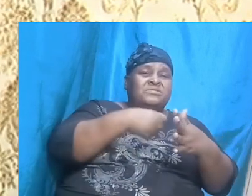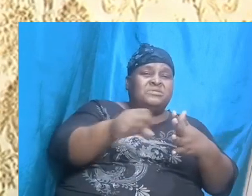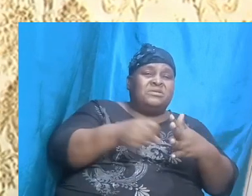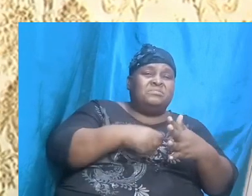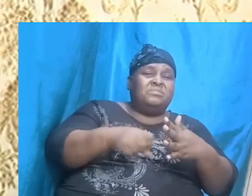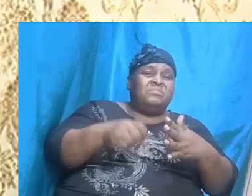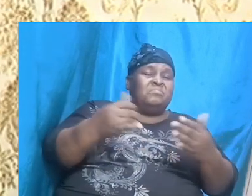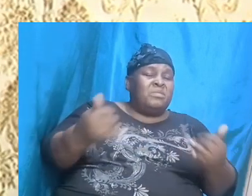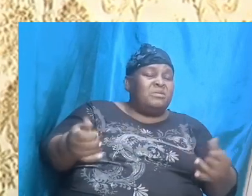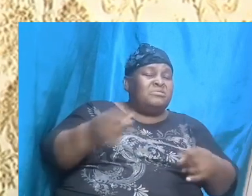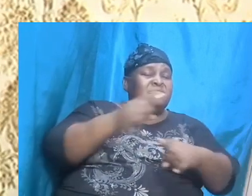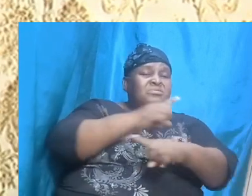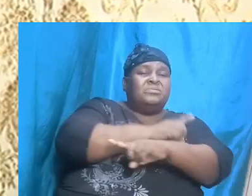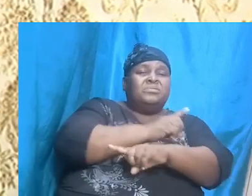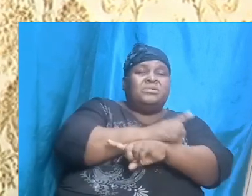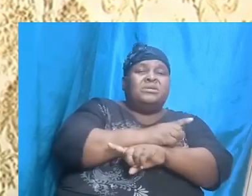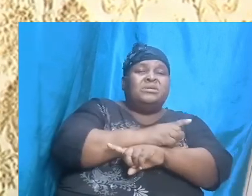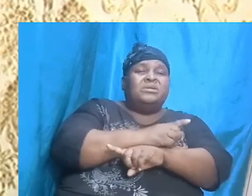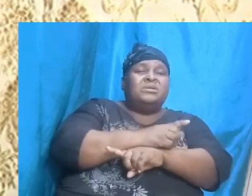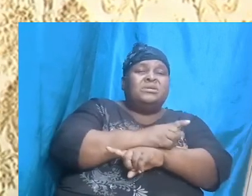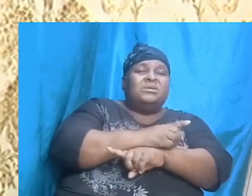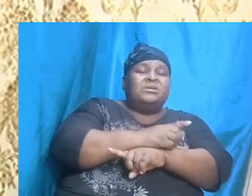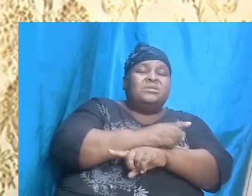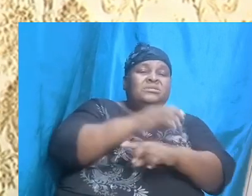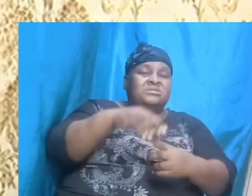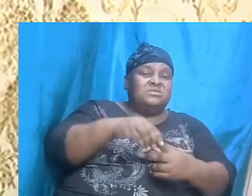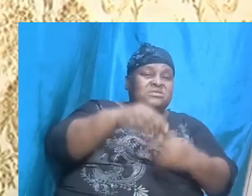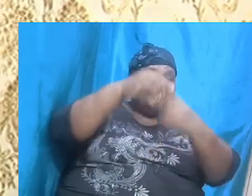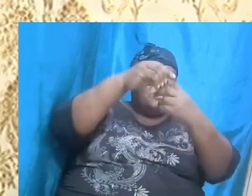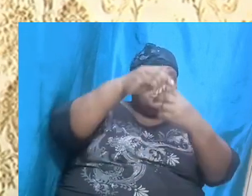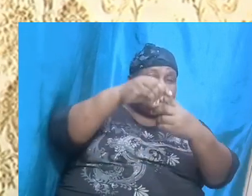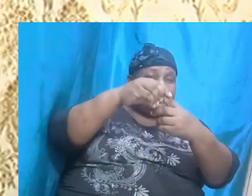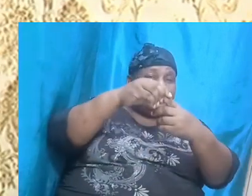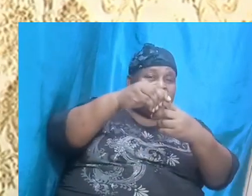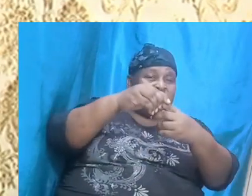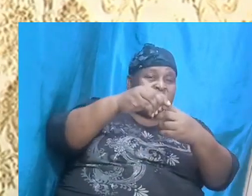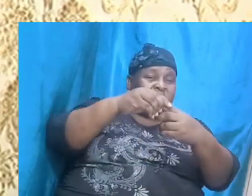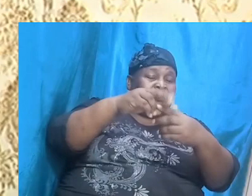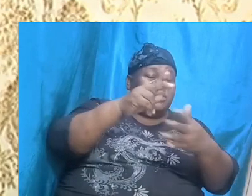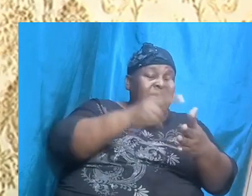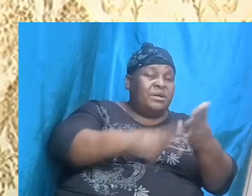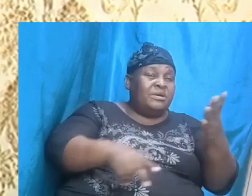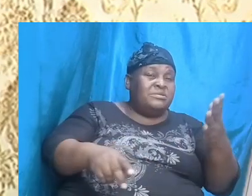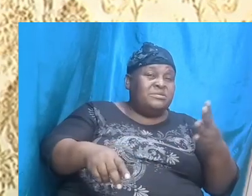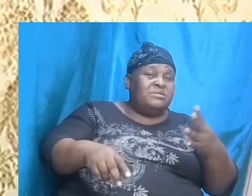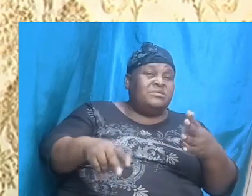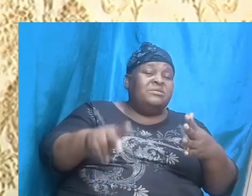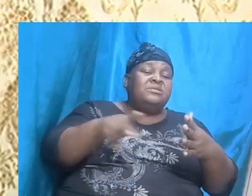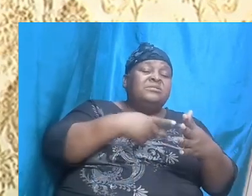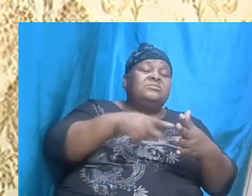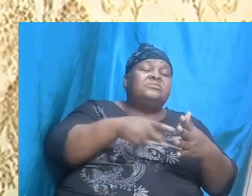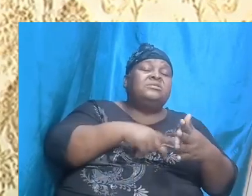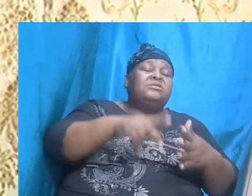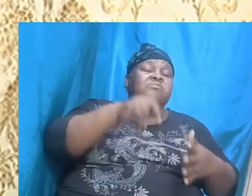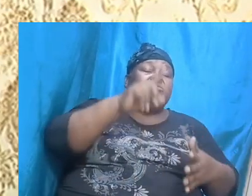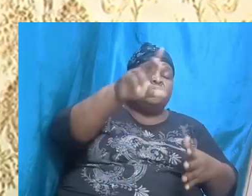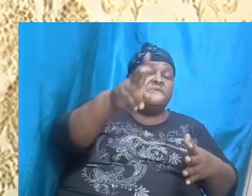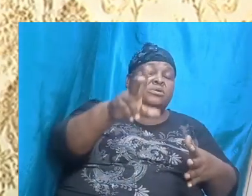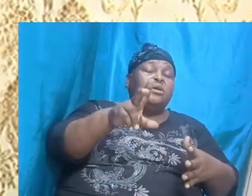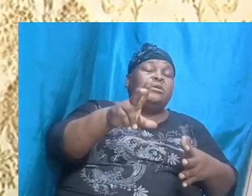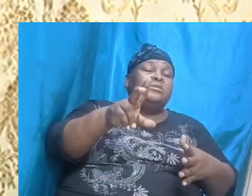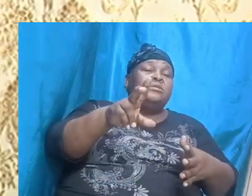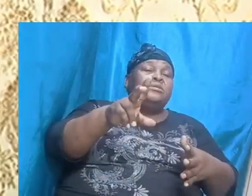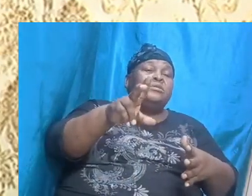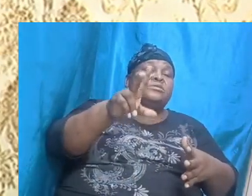want to focus on, you know, there was a specific section that was called the Psalms of Ascent. And that was from Psalms 120 to